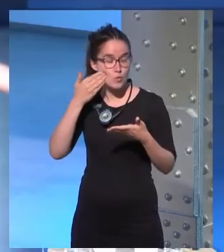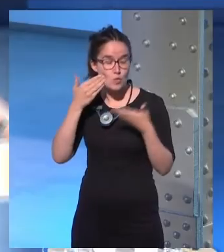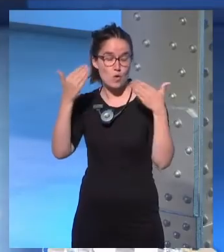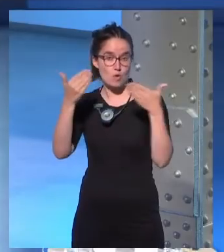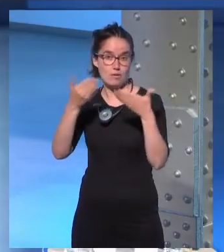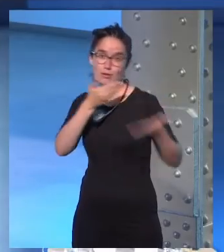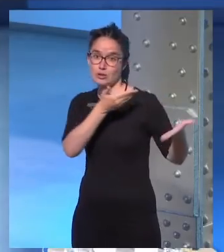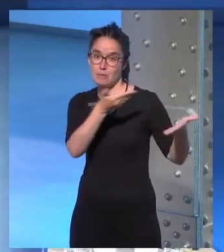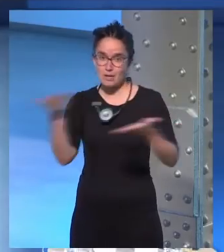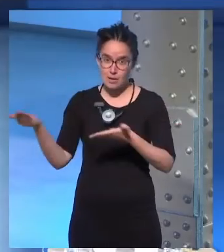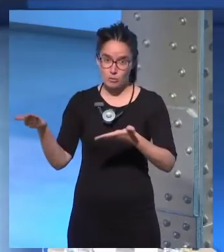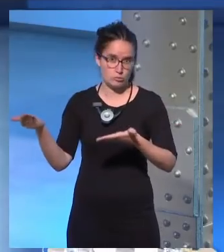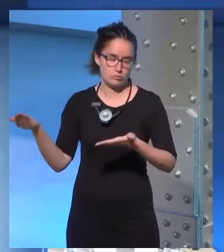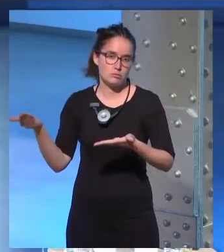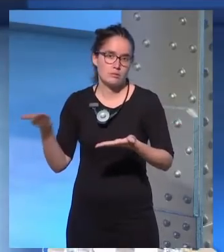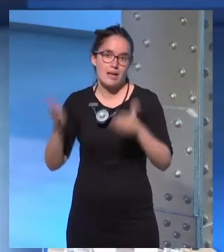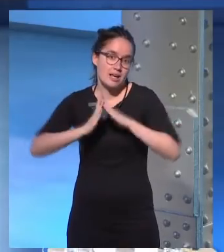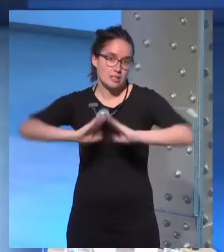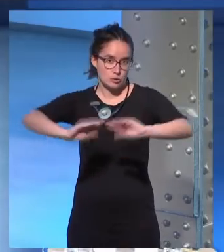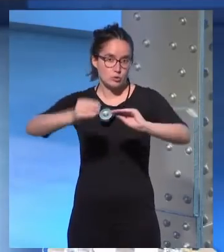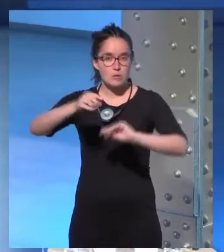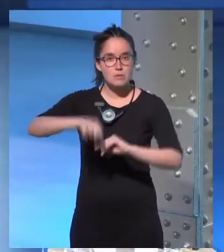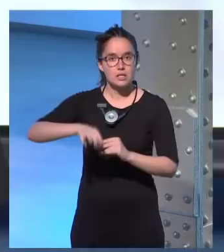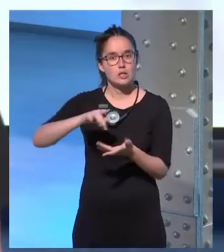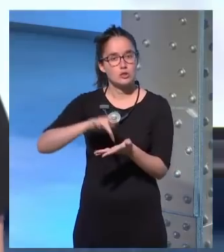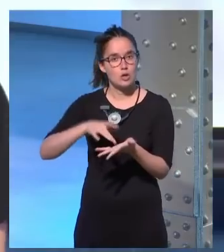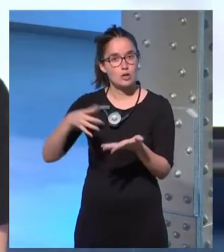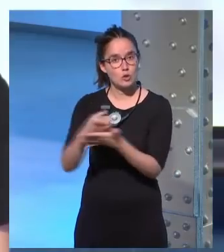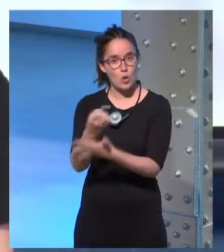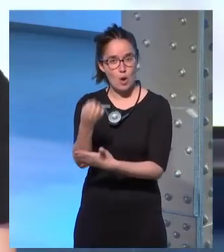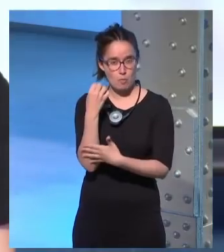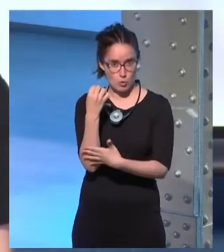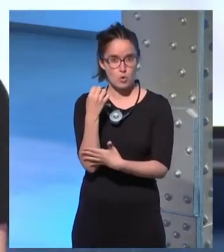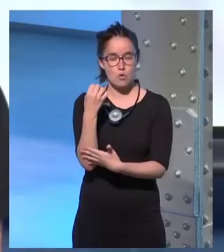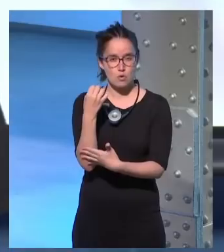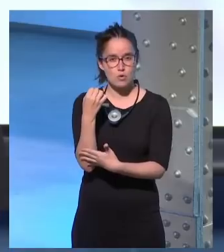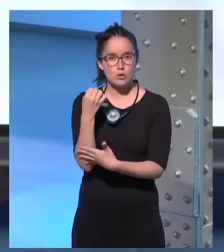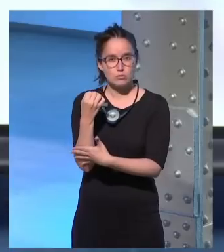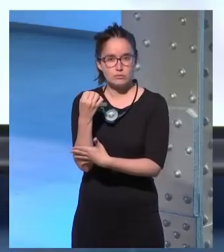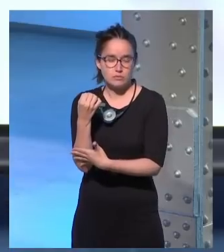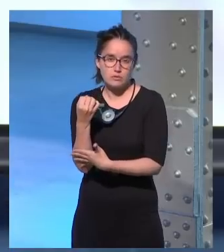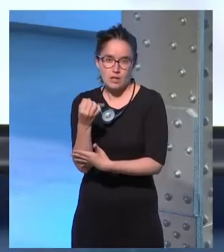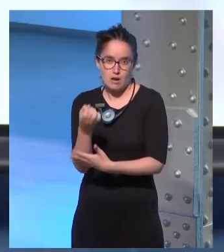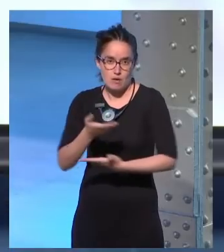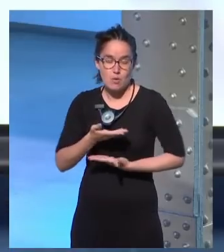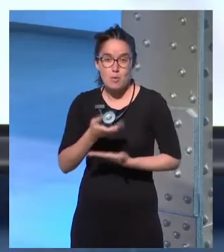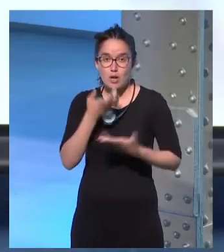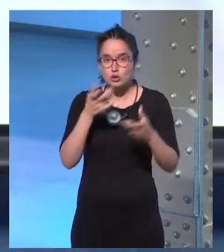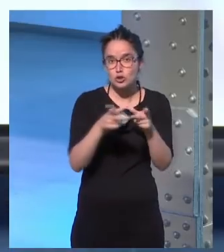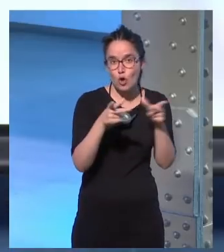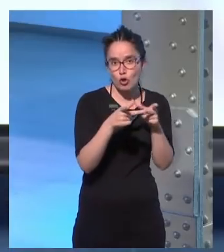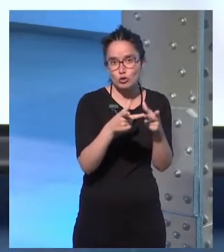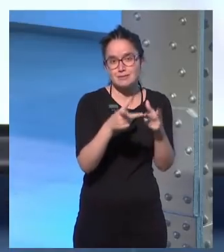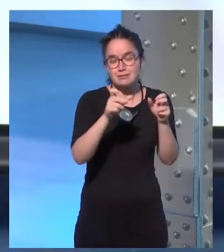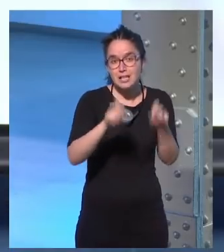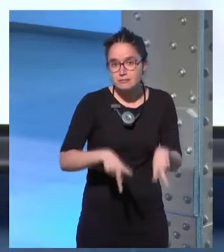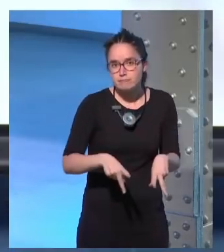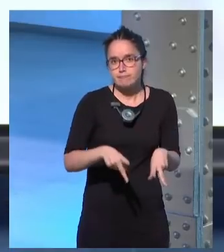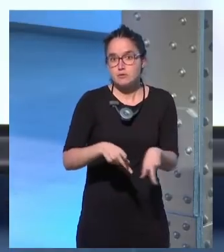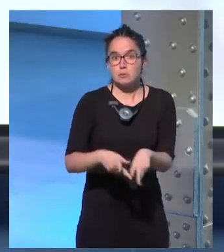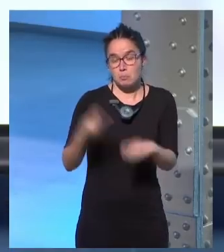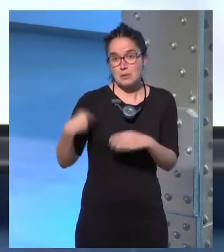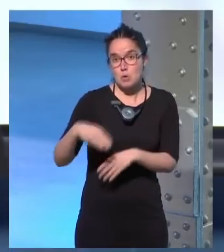we are collaborating with them. It is a pleasure and an honor for us to be here and to be invited and receiving the support that